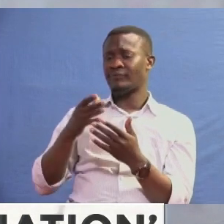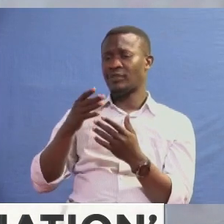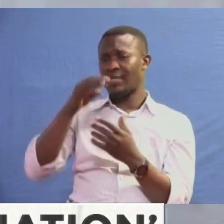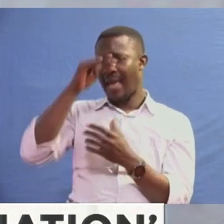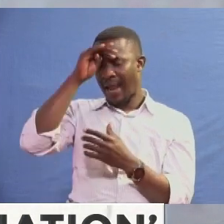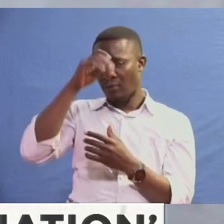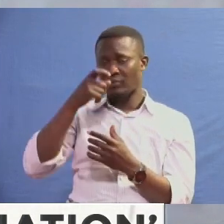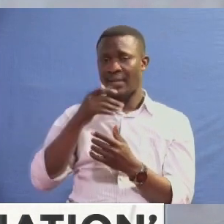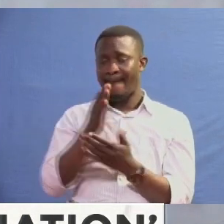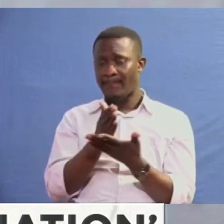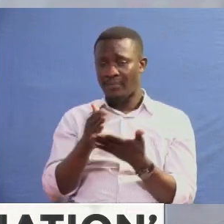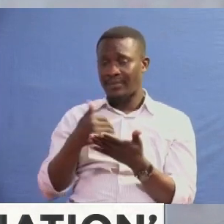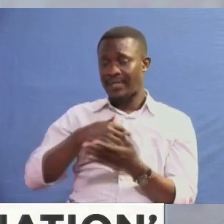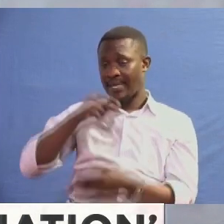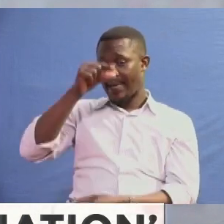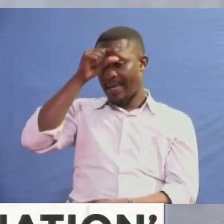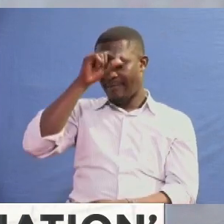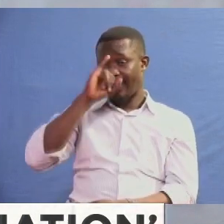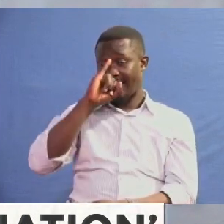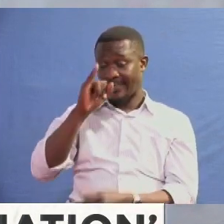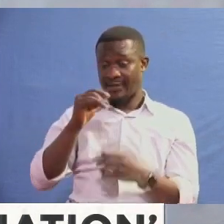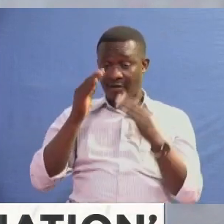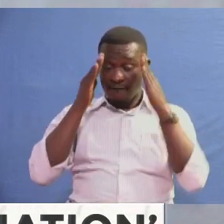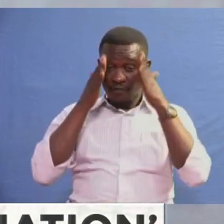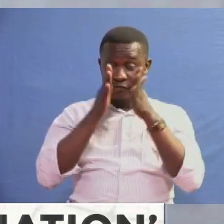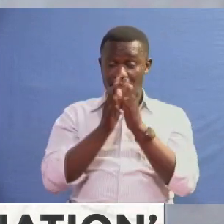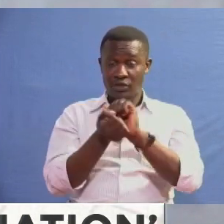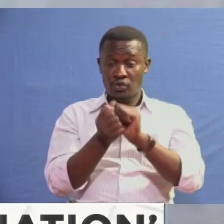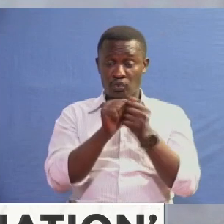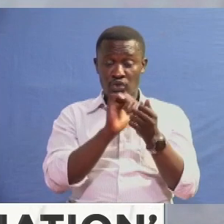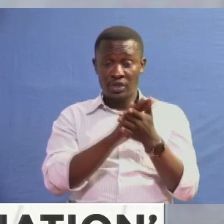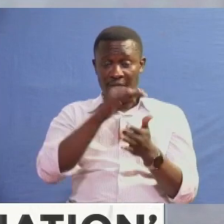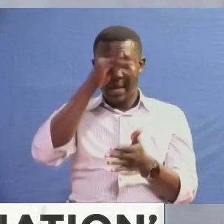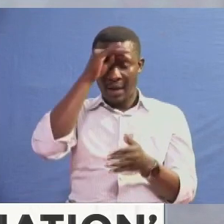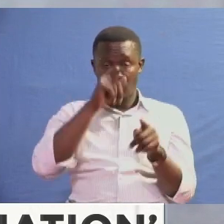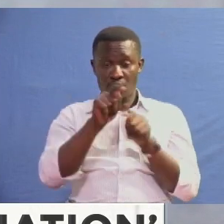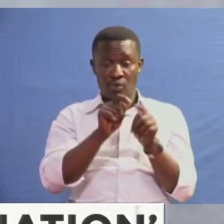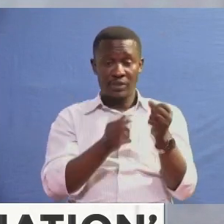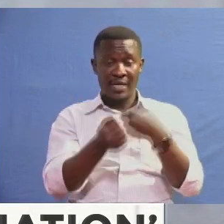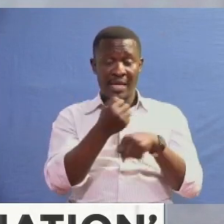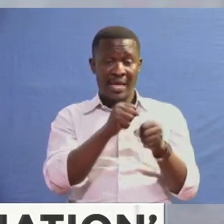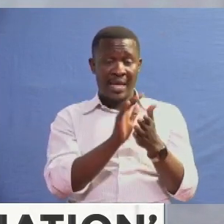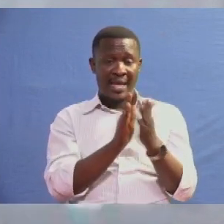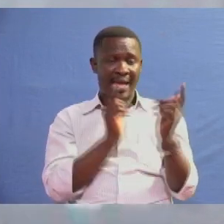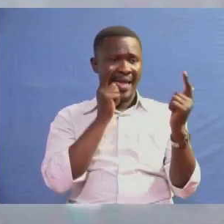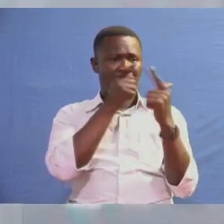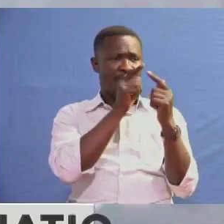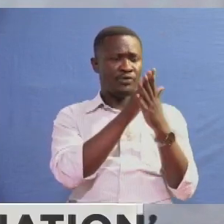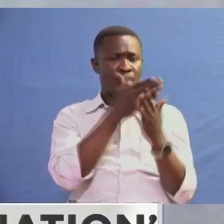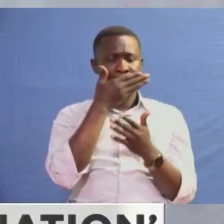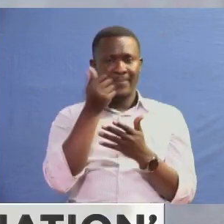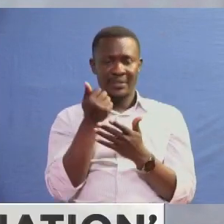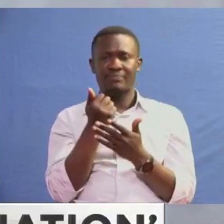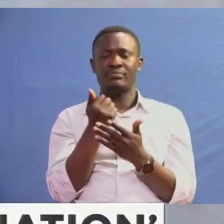drink sector. The government is gearing up to amend the Alcoholic Drinks Control Act, aiming for better